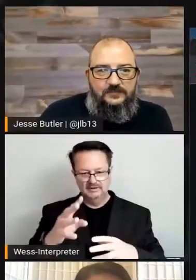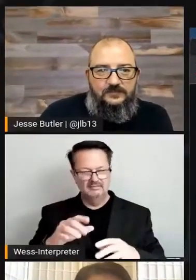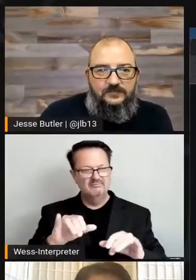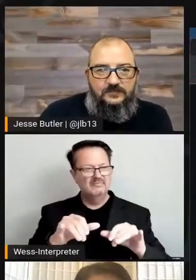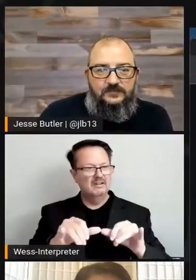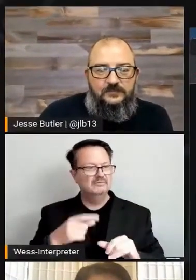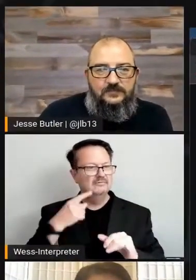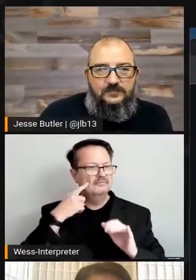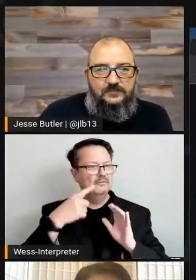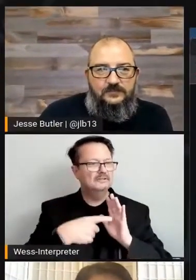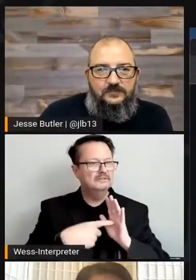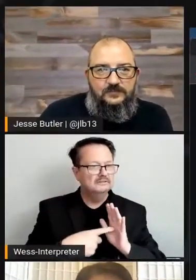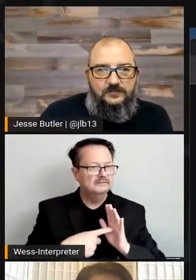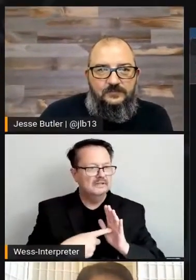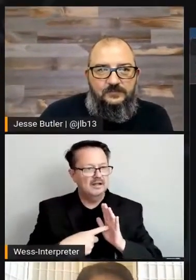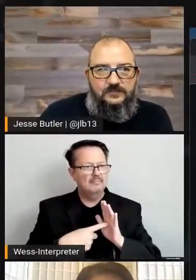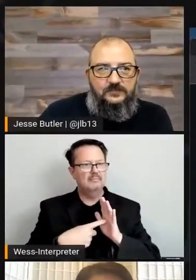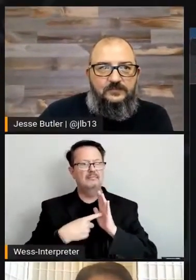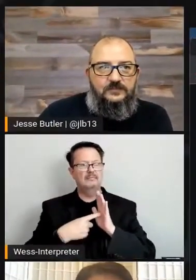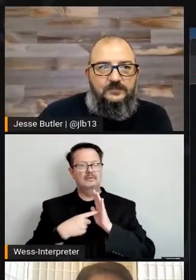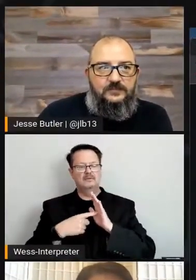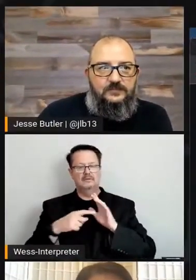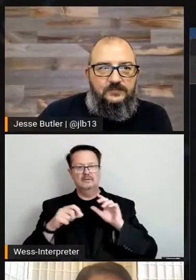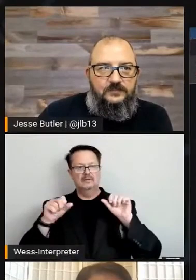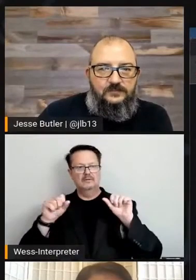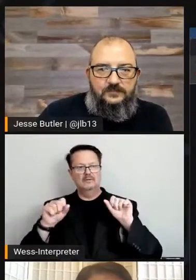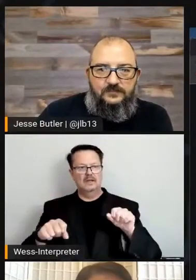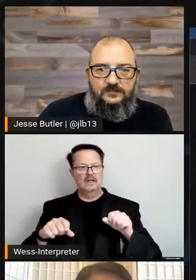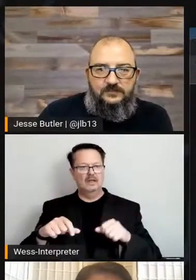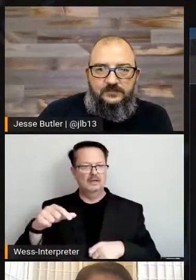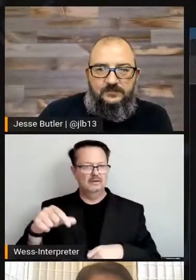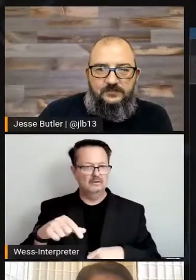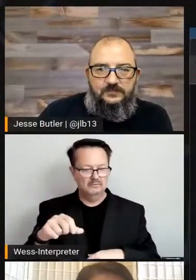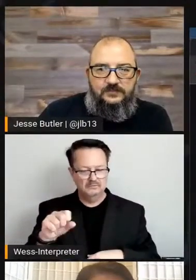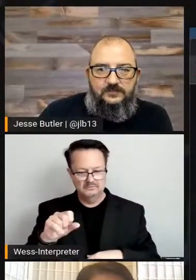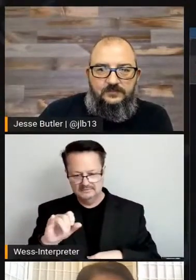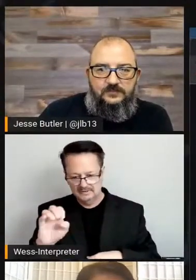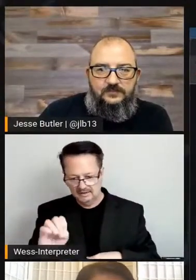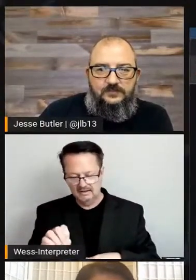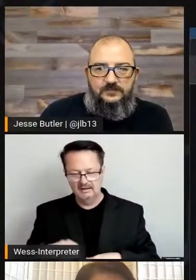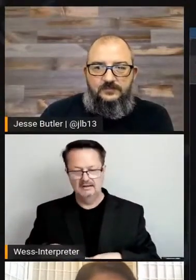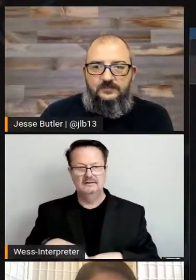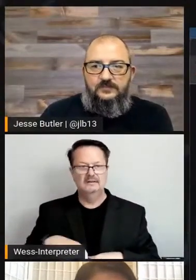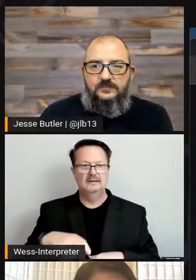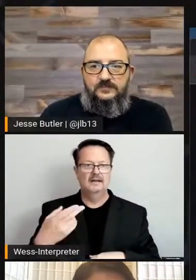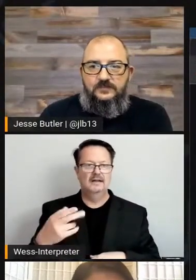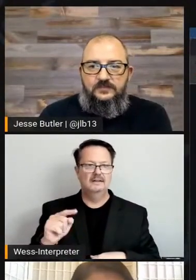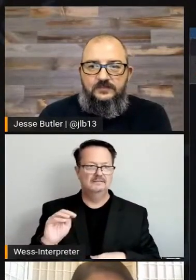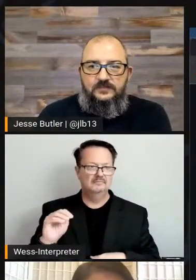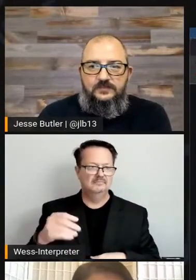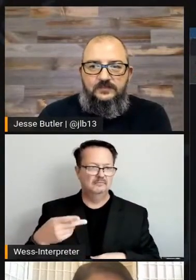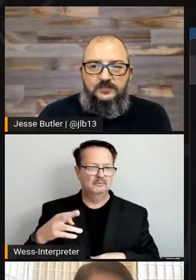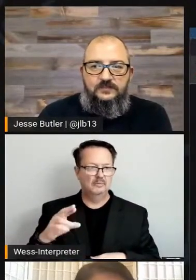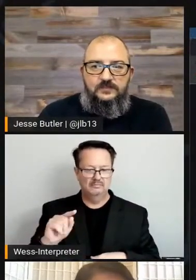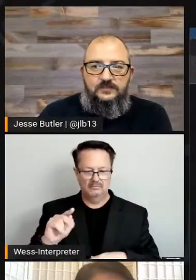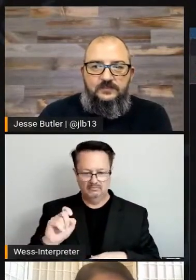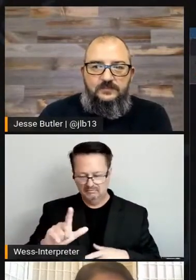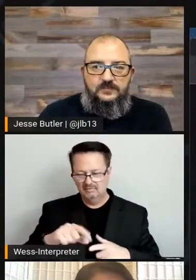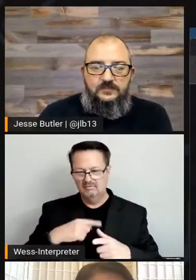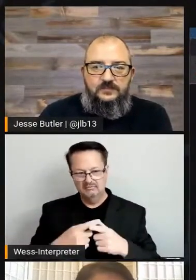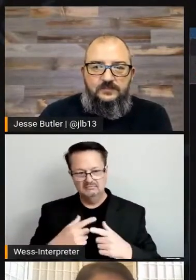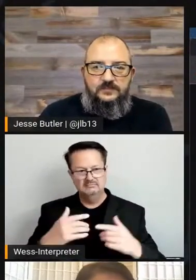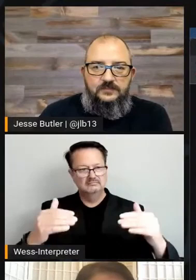example, we can select queue size, outgoing HTTP call, and then